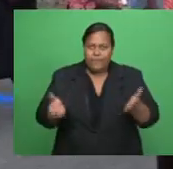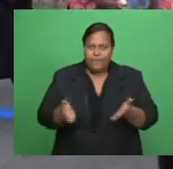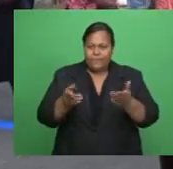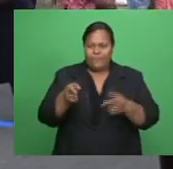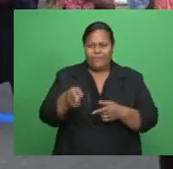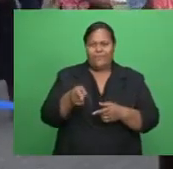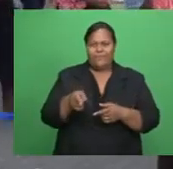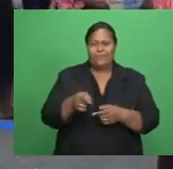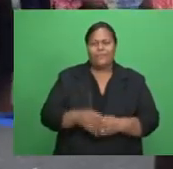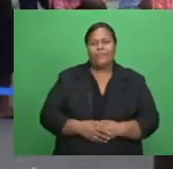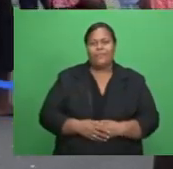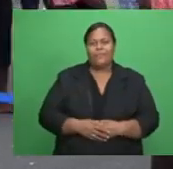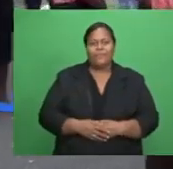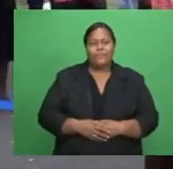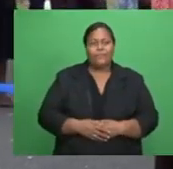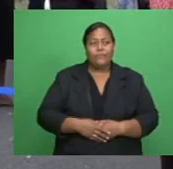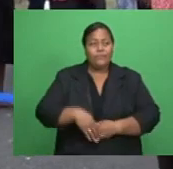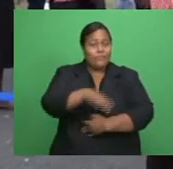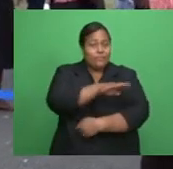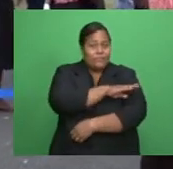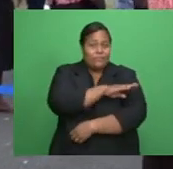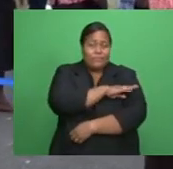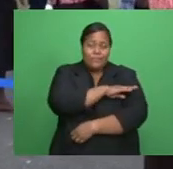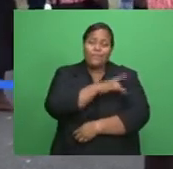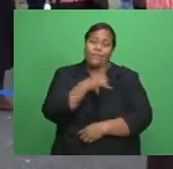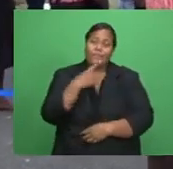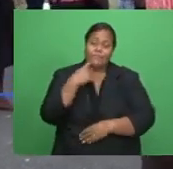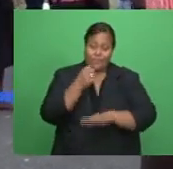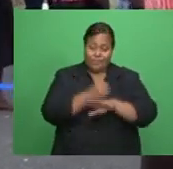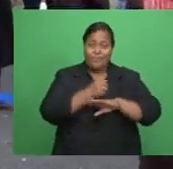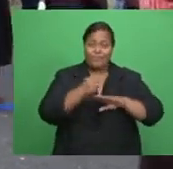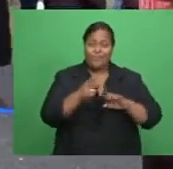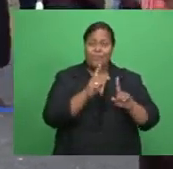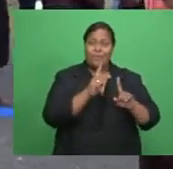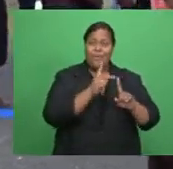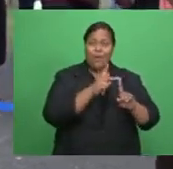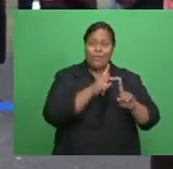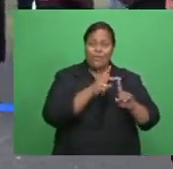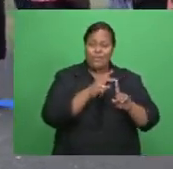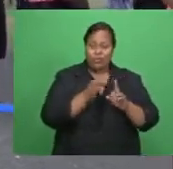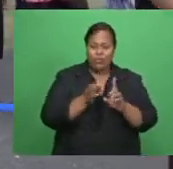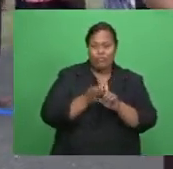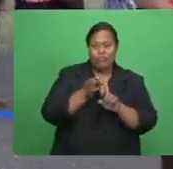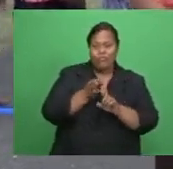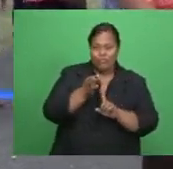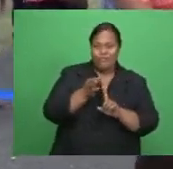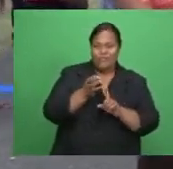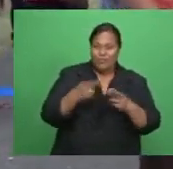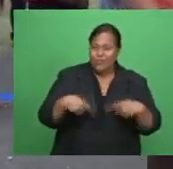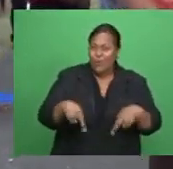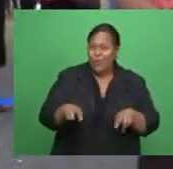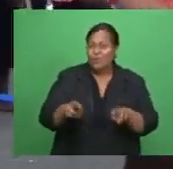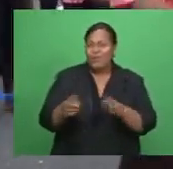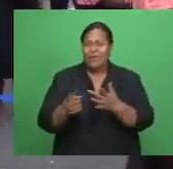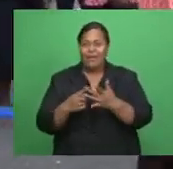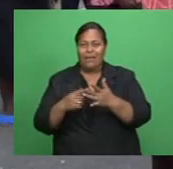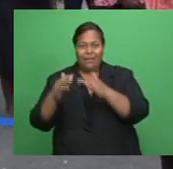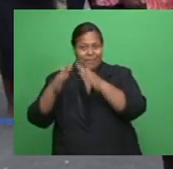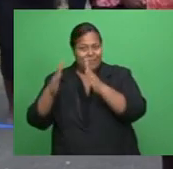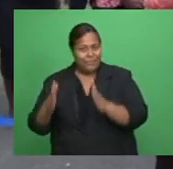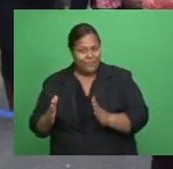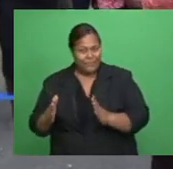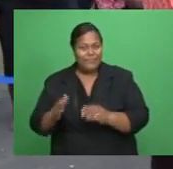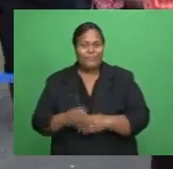upward. The Prime Minister says it's government's priority to upgrade infrastructure, an undertaking they've pushed steadily over the